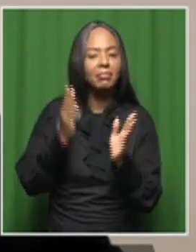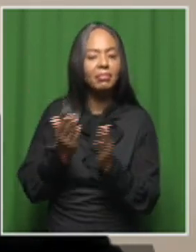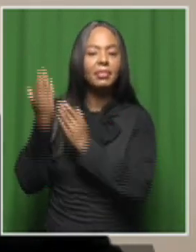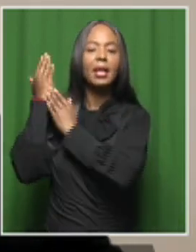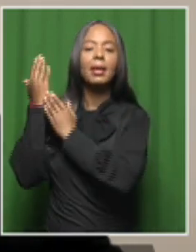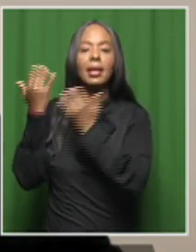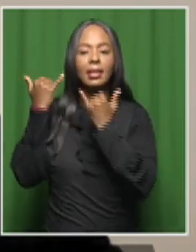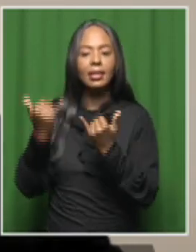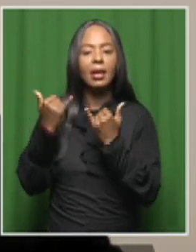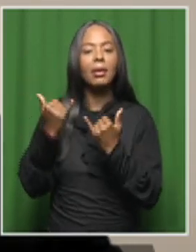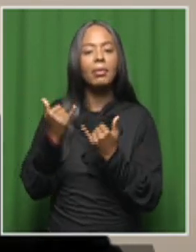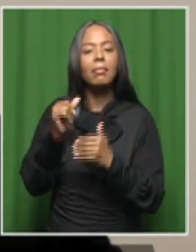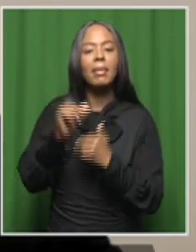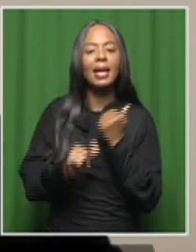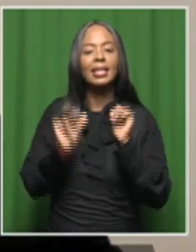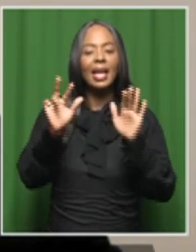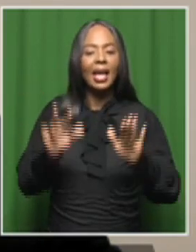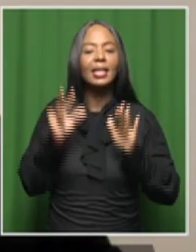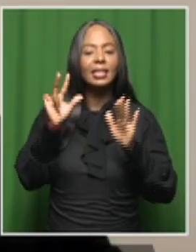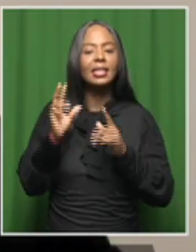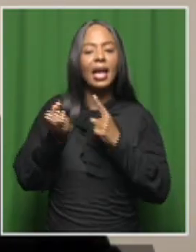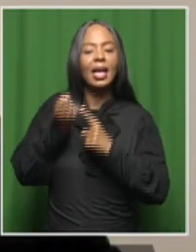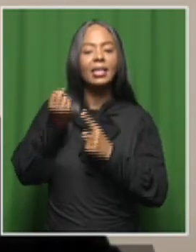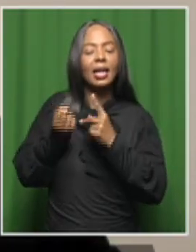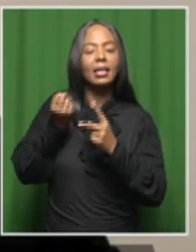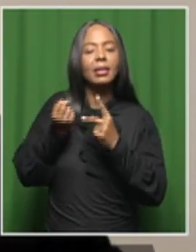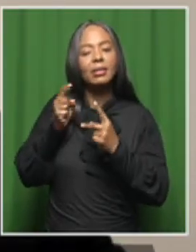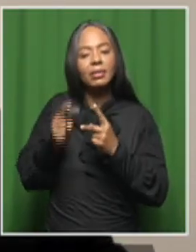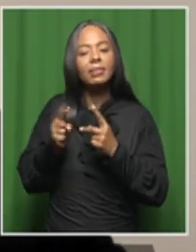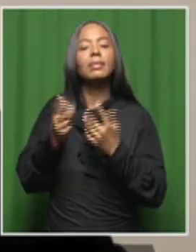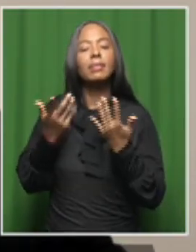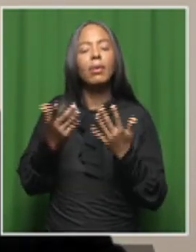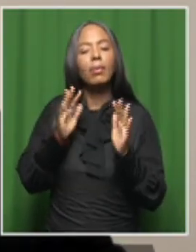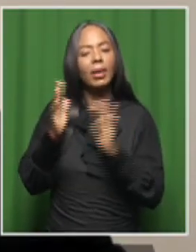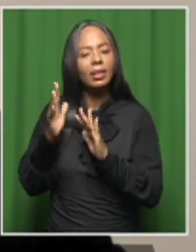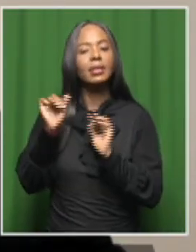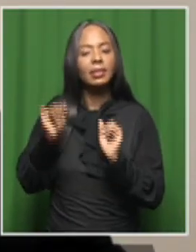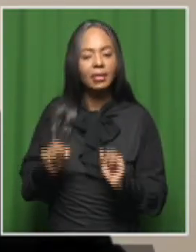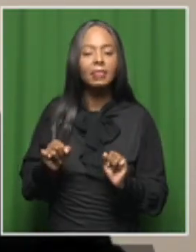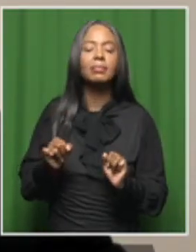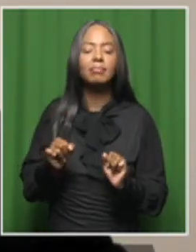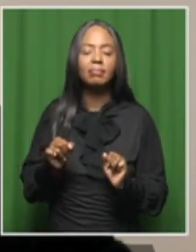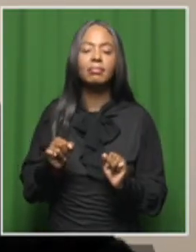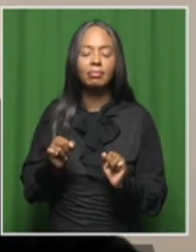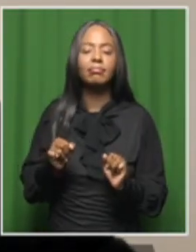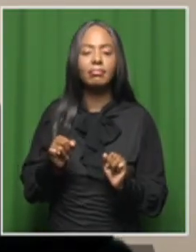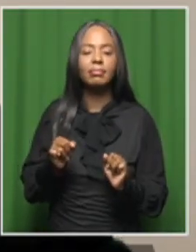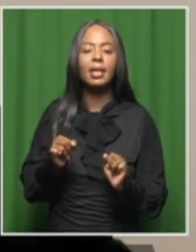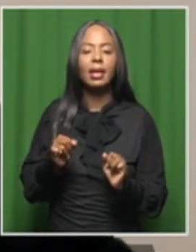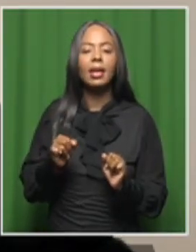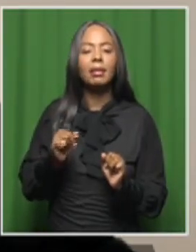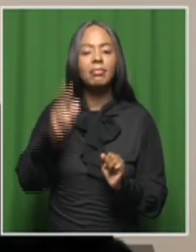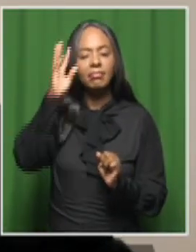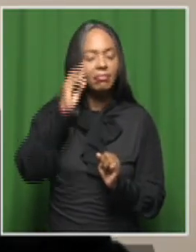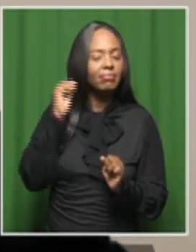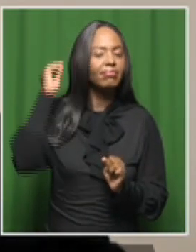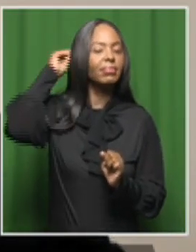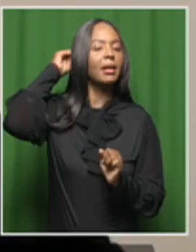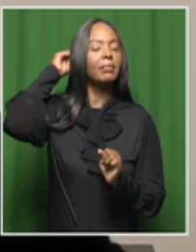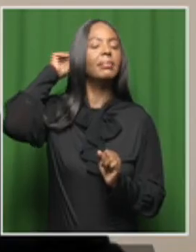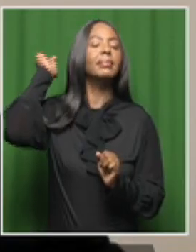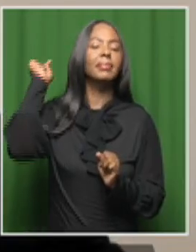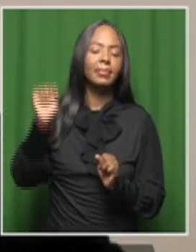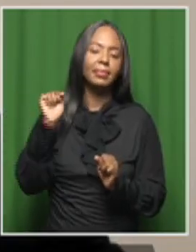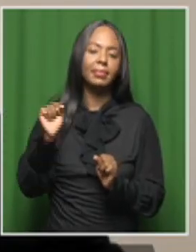they have achieved over the last 18 months, this last innings will really boil down to all of that taken into one innings